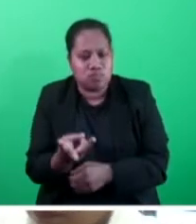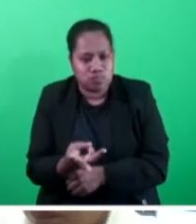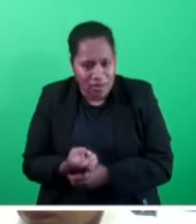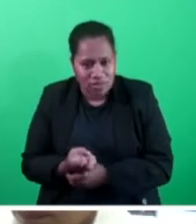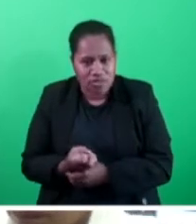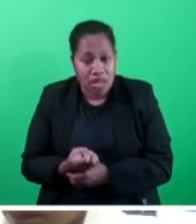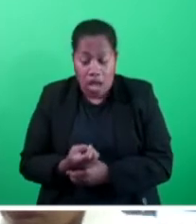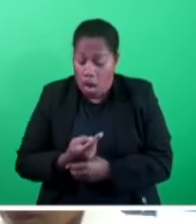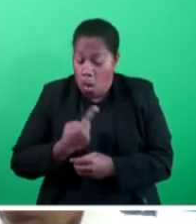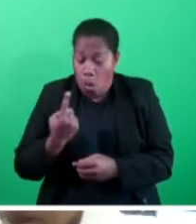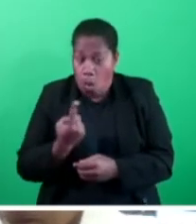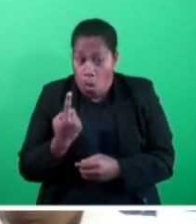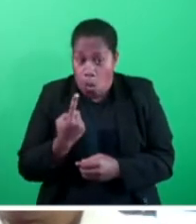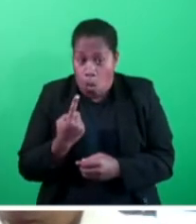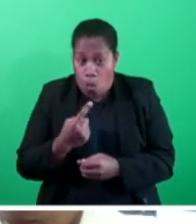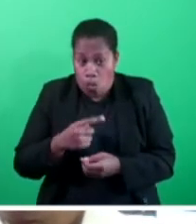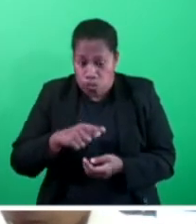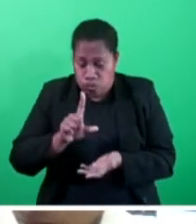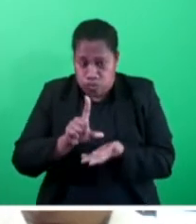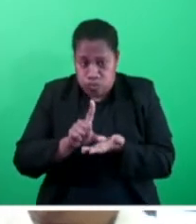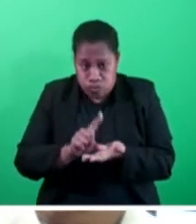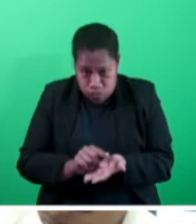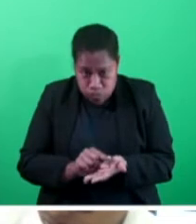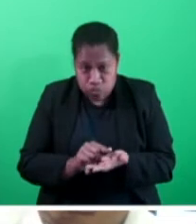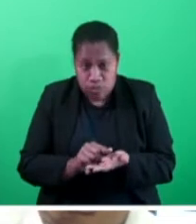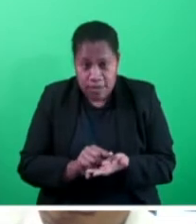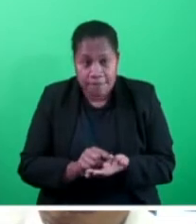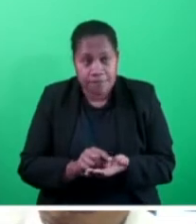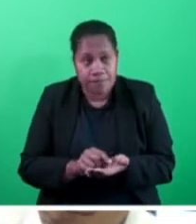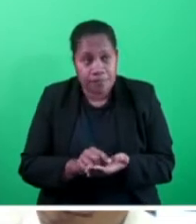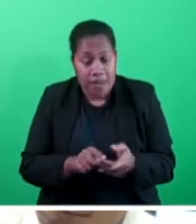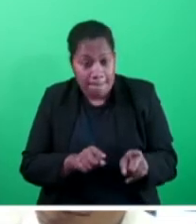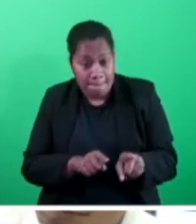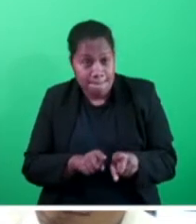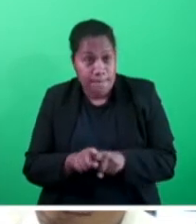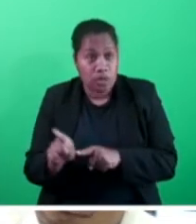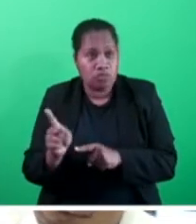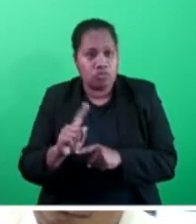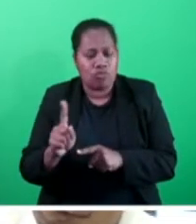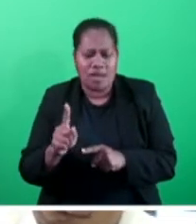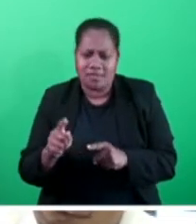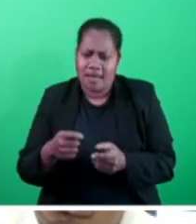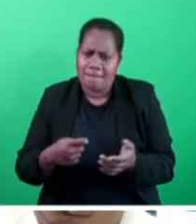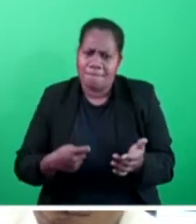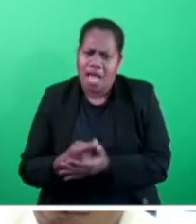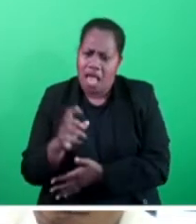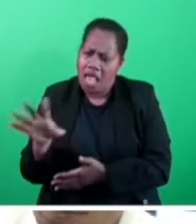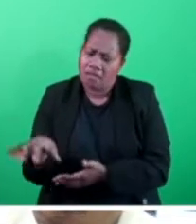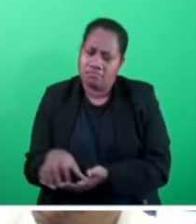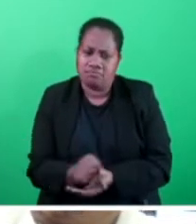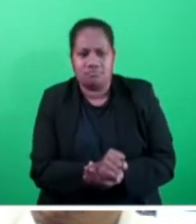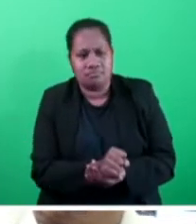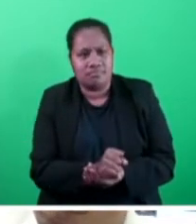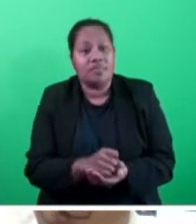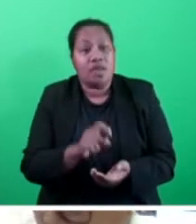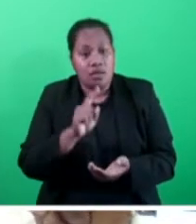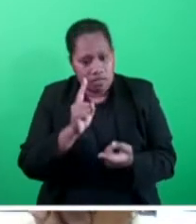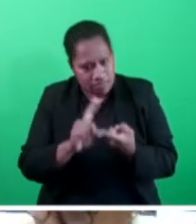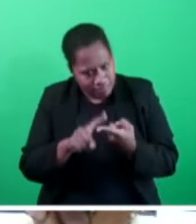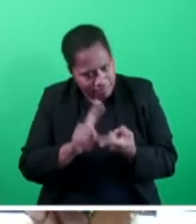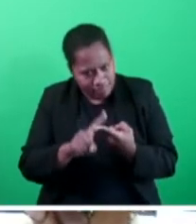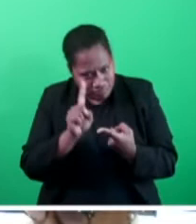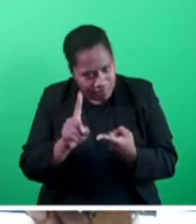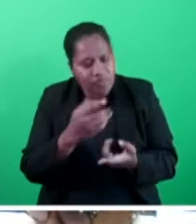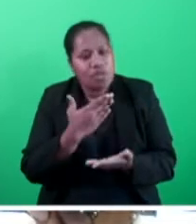the income tax threshold, most of the gross is take-home pay, except for the FNPF deduction, which